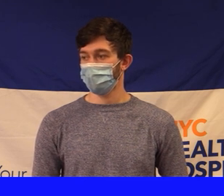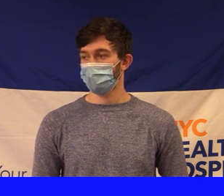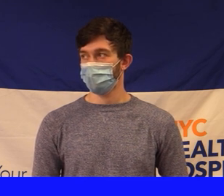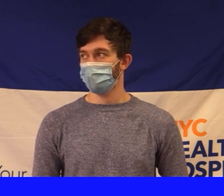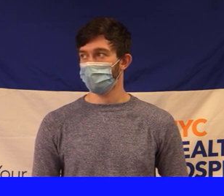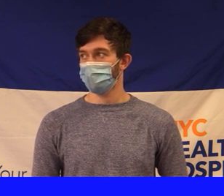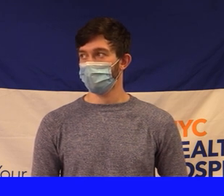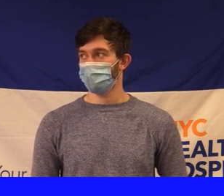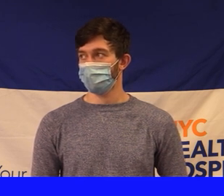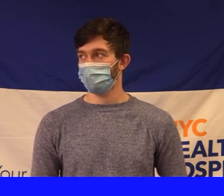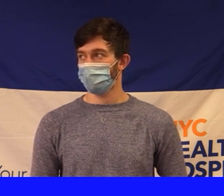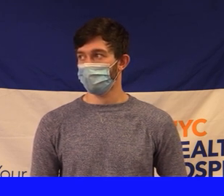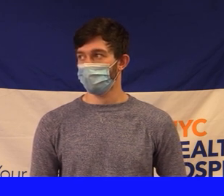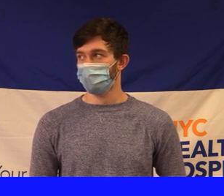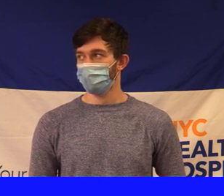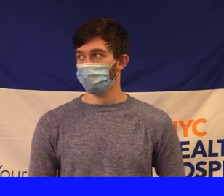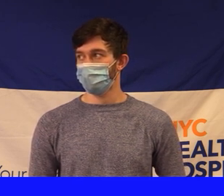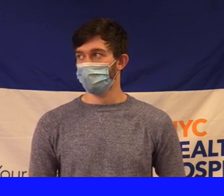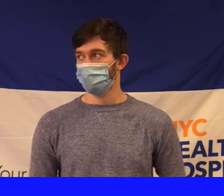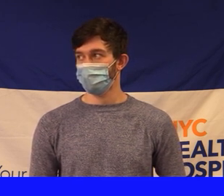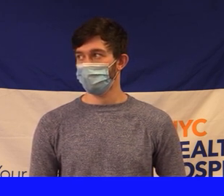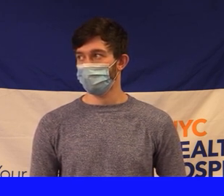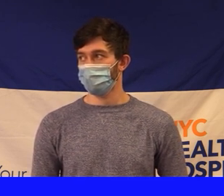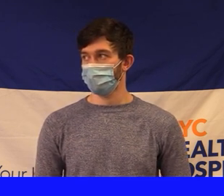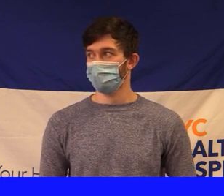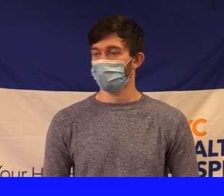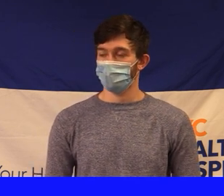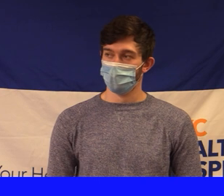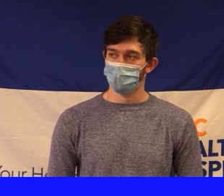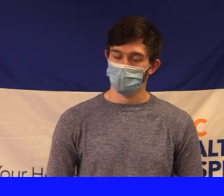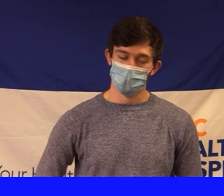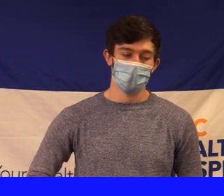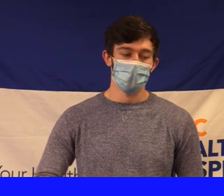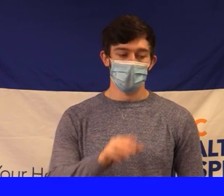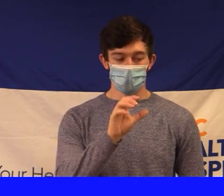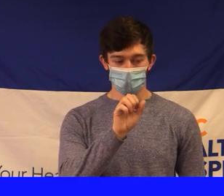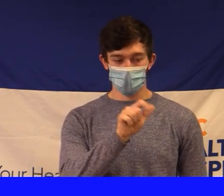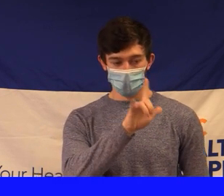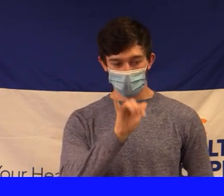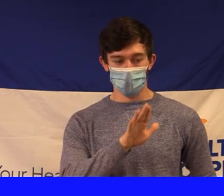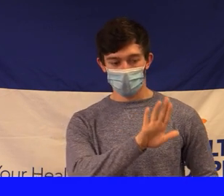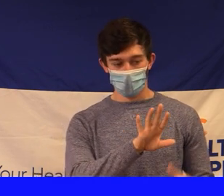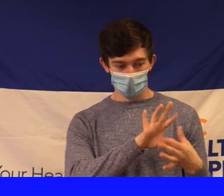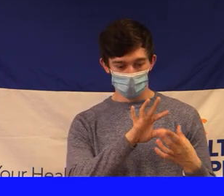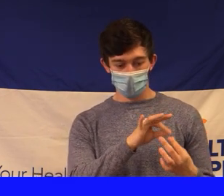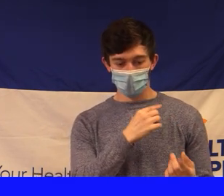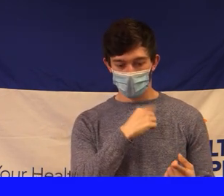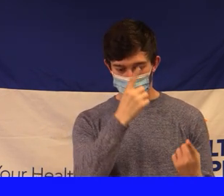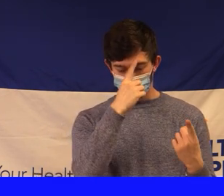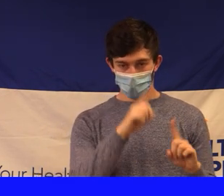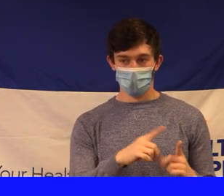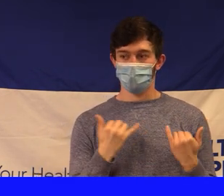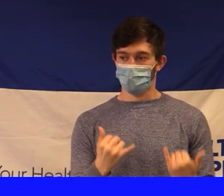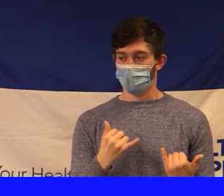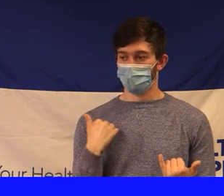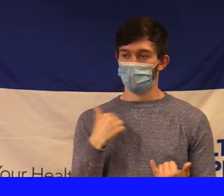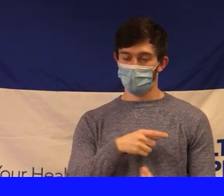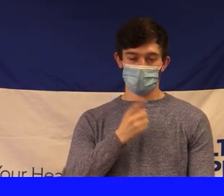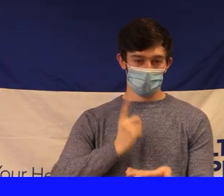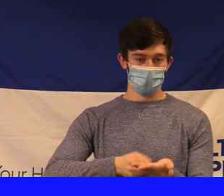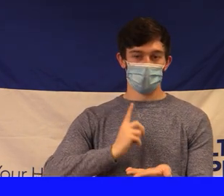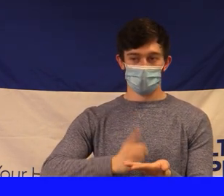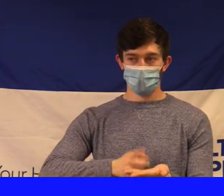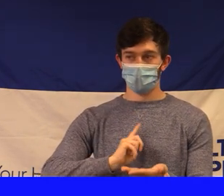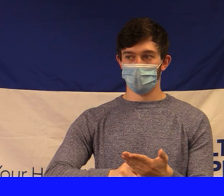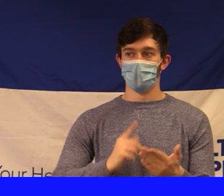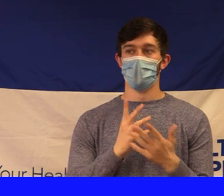Thank you, Matt. And I want to echo Sally's comments. I think, we've talked about a lot of game-changing things today, and it's terrific to